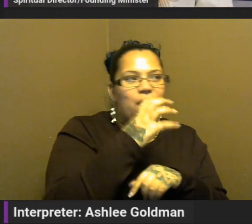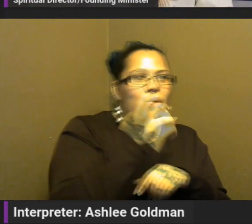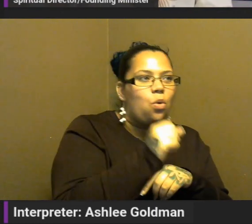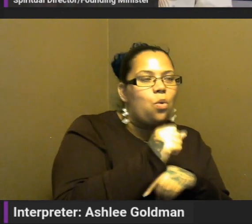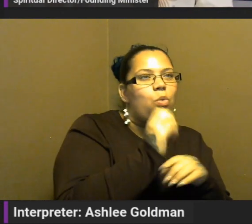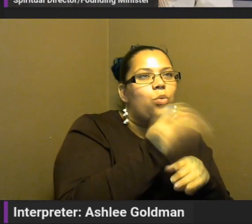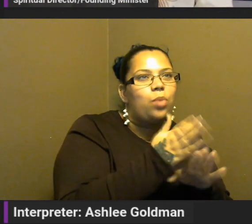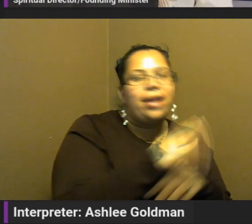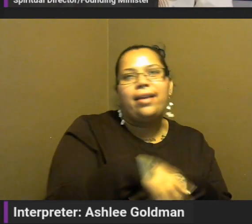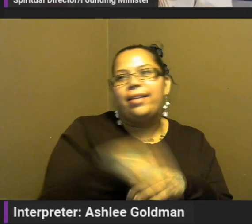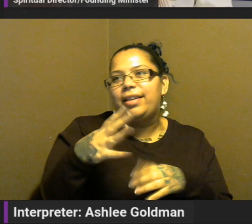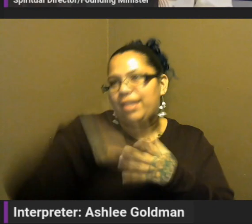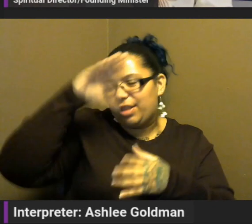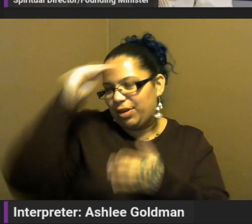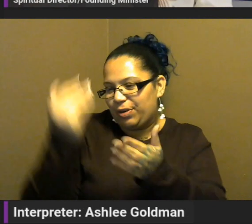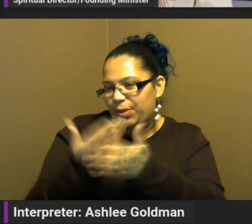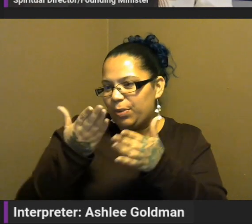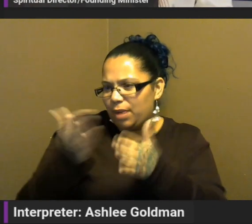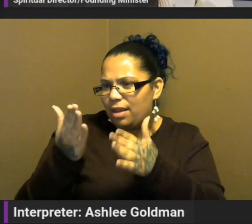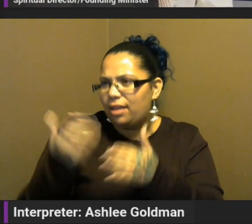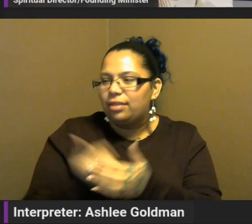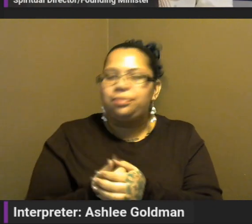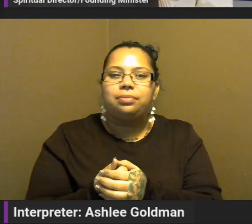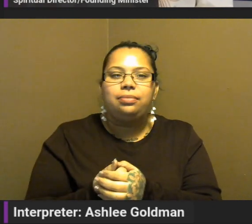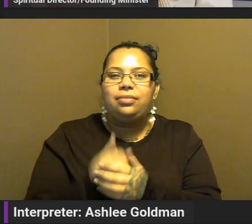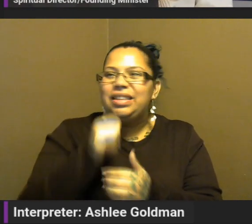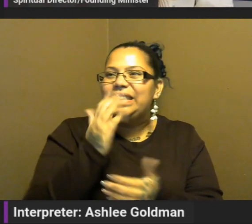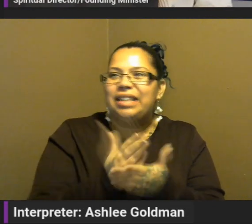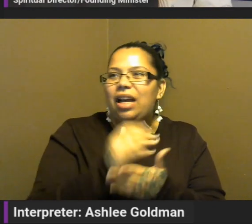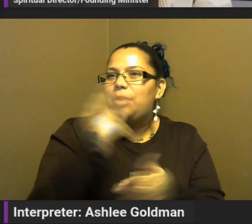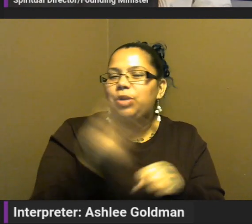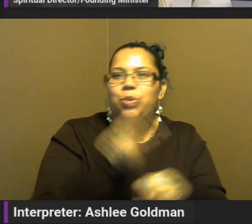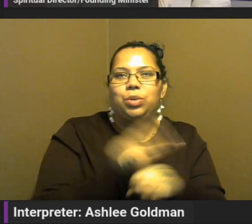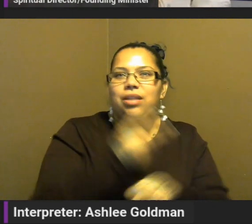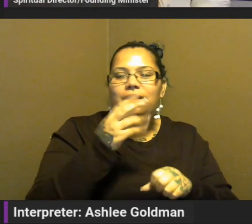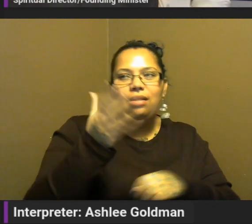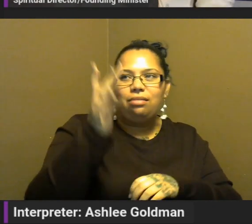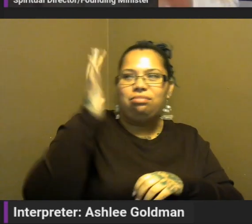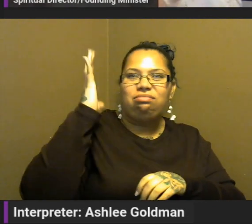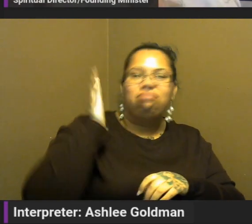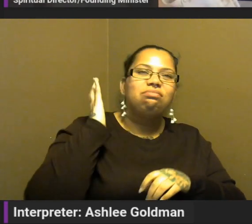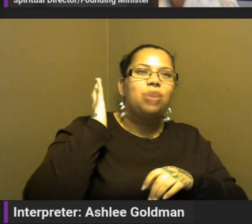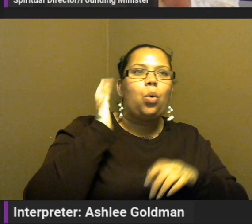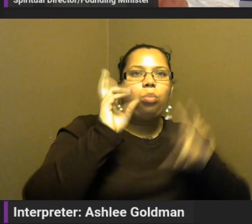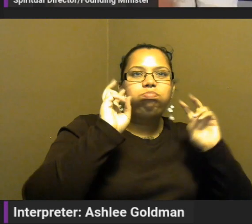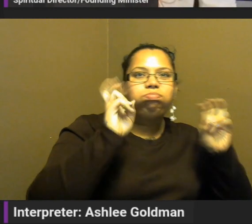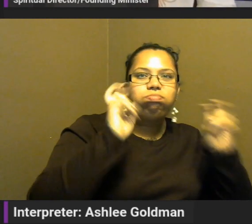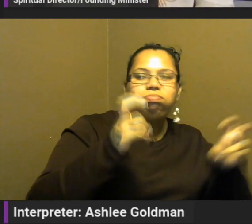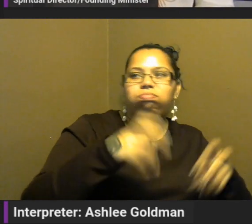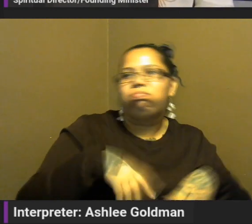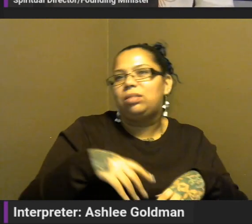these analogies and metaphors and symbolic ways of expressing, when